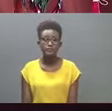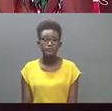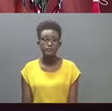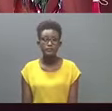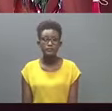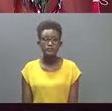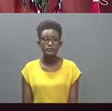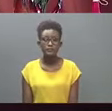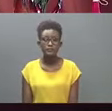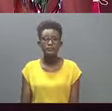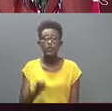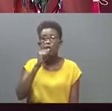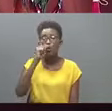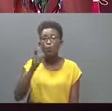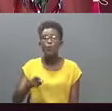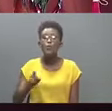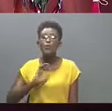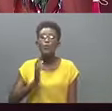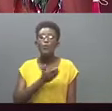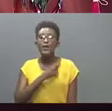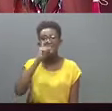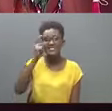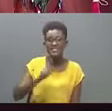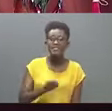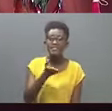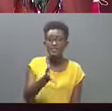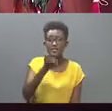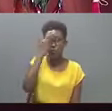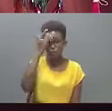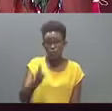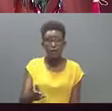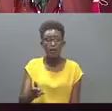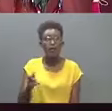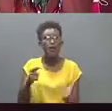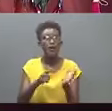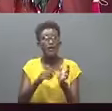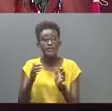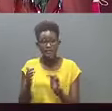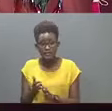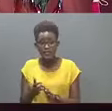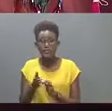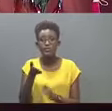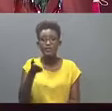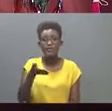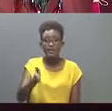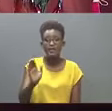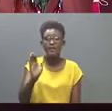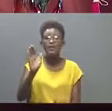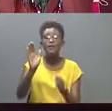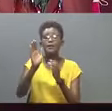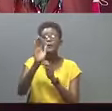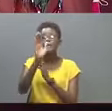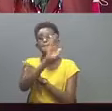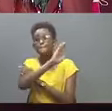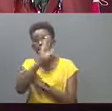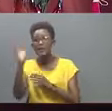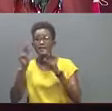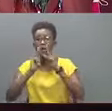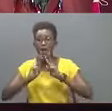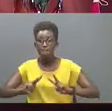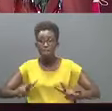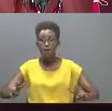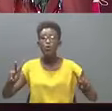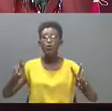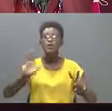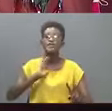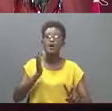dutuyemo n'imiryango turimo kugira ngo tubashe gukorana n'iyi. Because Jesus is the God of peace, and our God is the God of peace, and